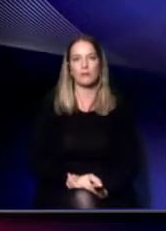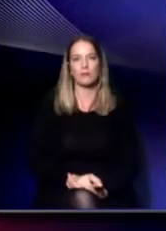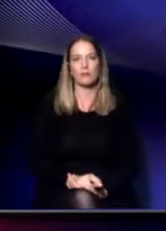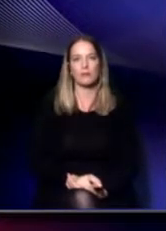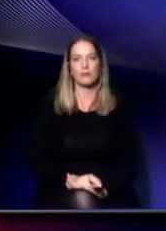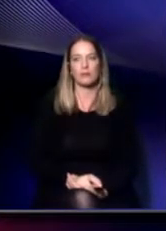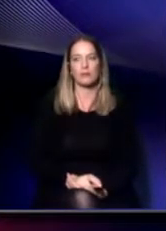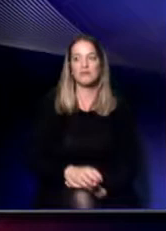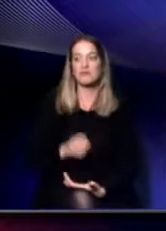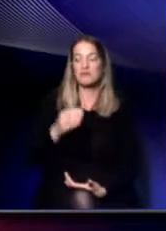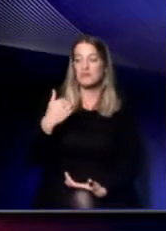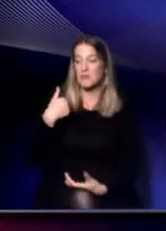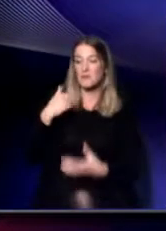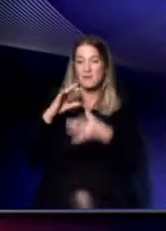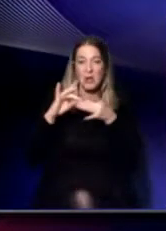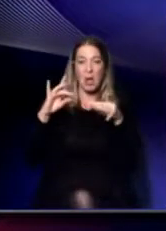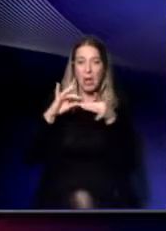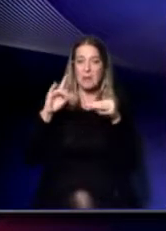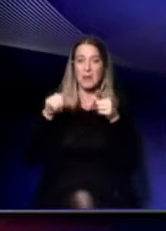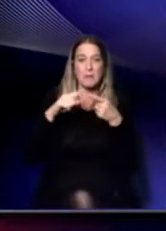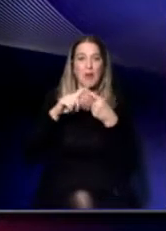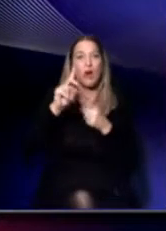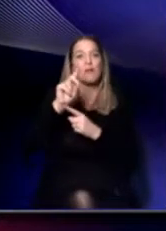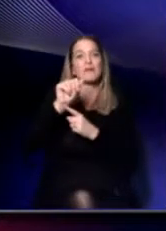Does anybody have any comments about the date?